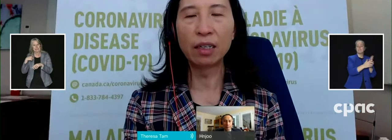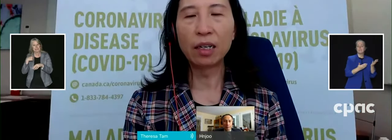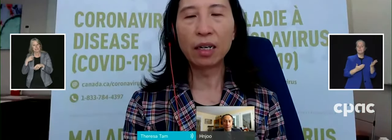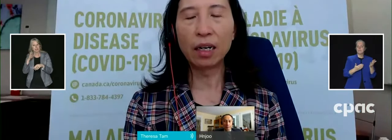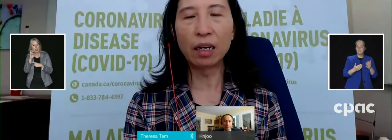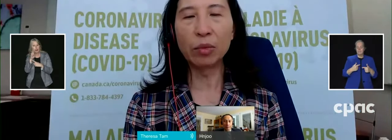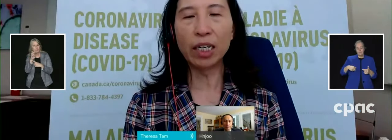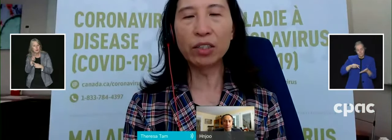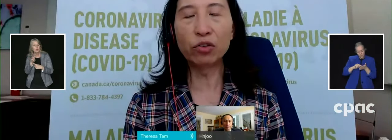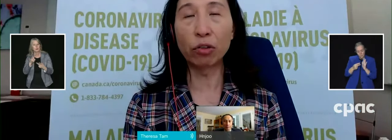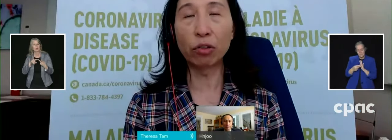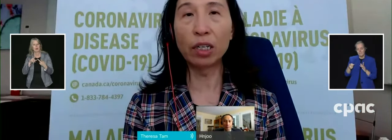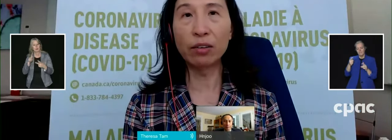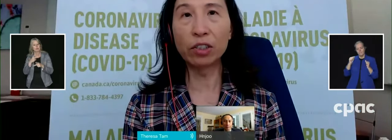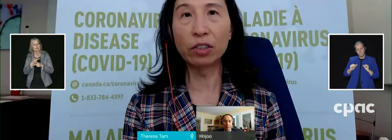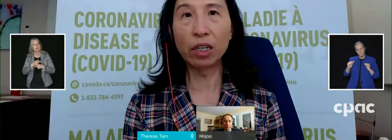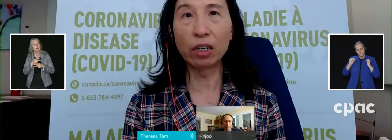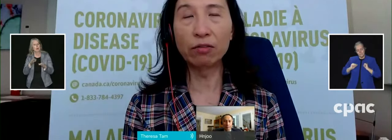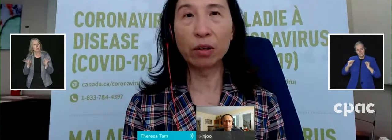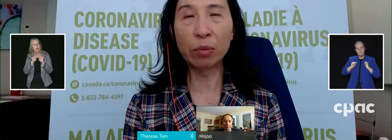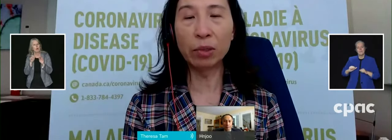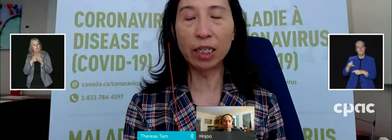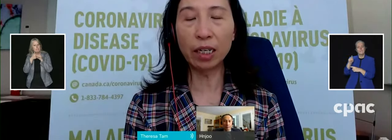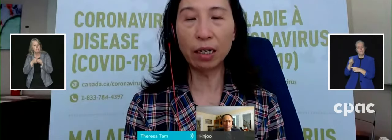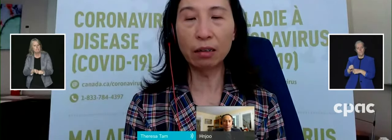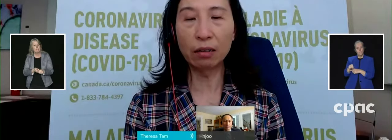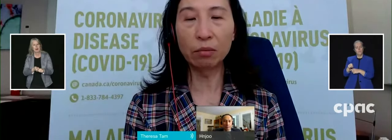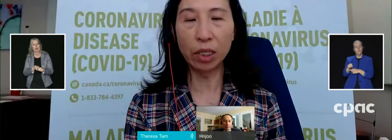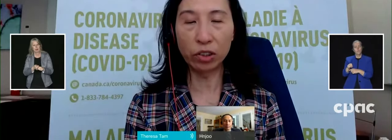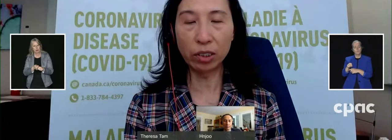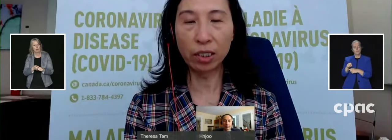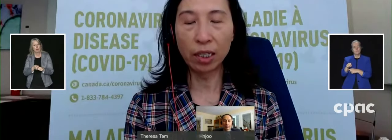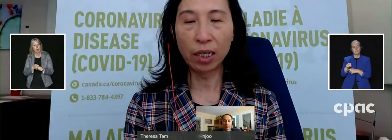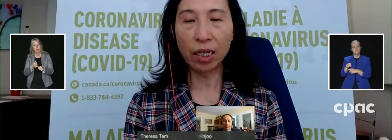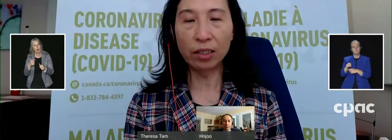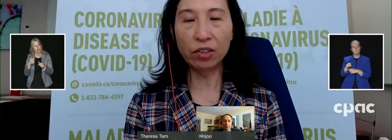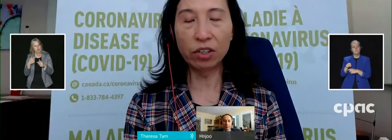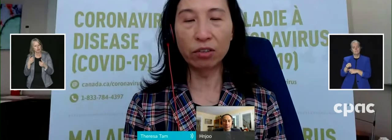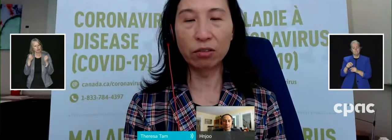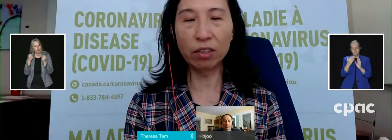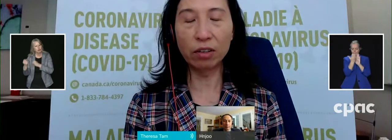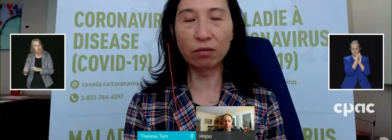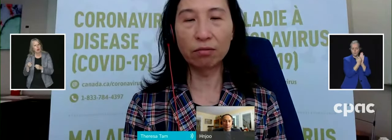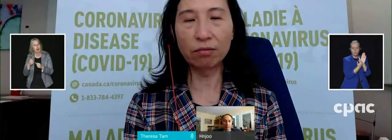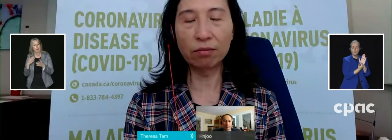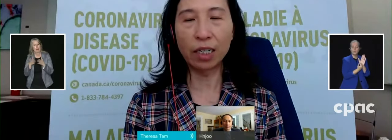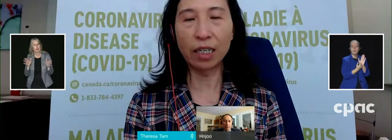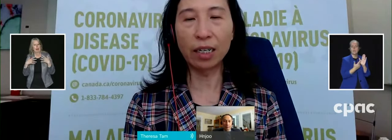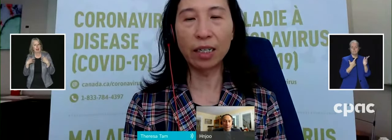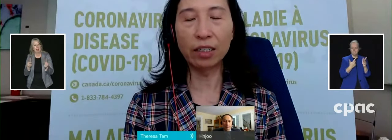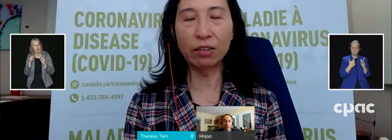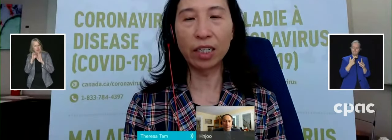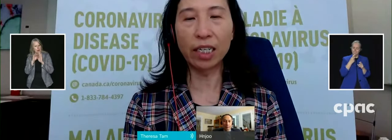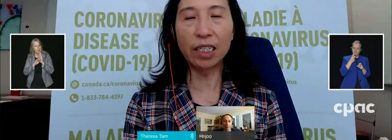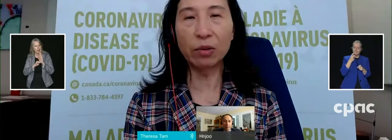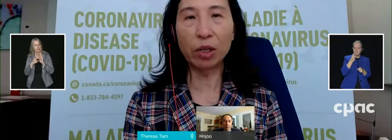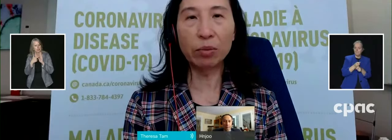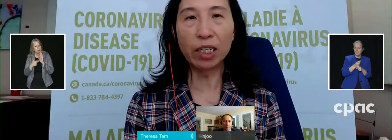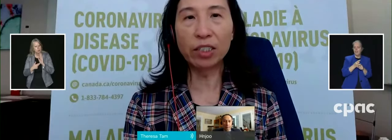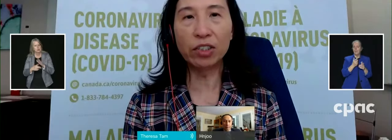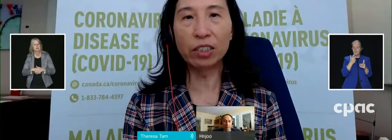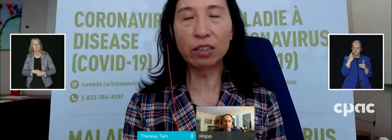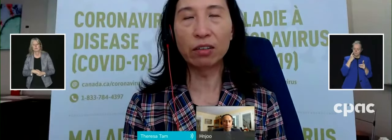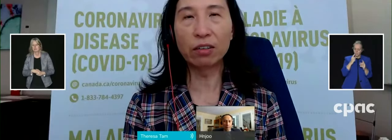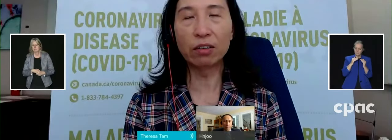maintain a strong level of public health measures. And so, I don't think any of